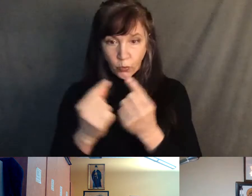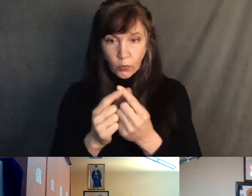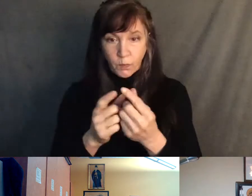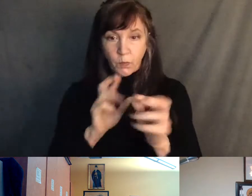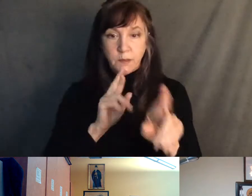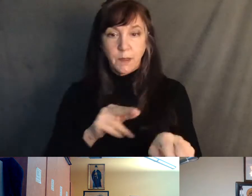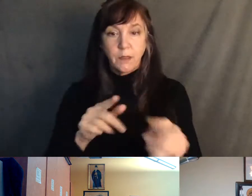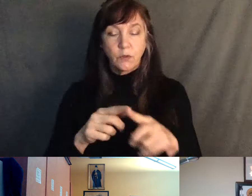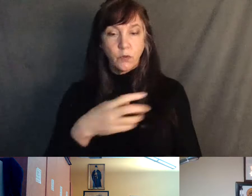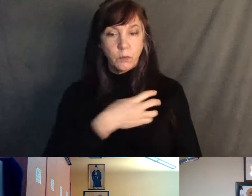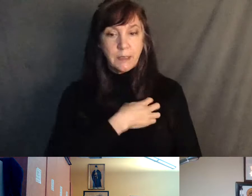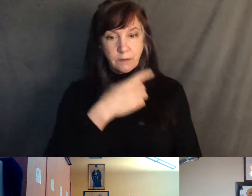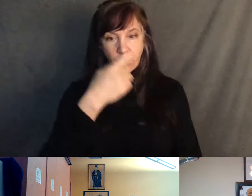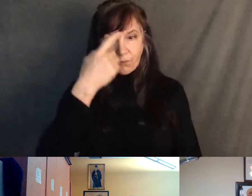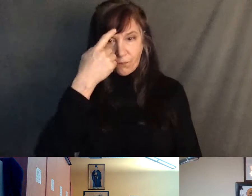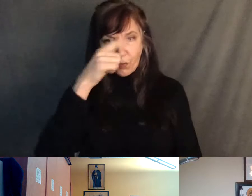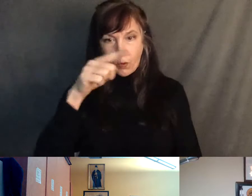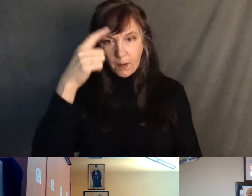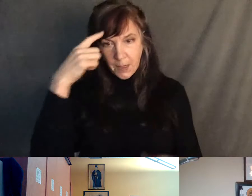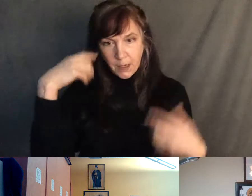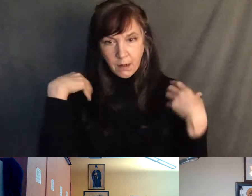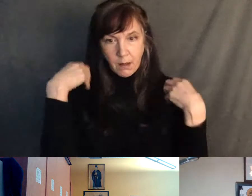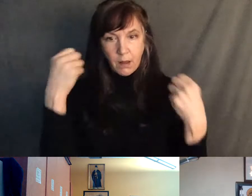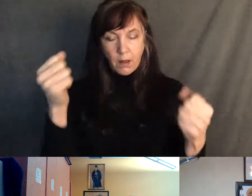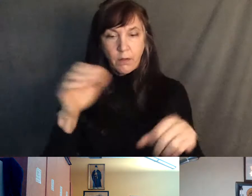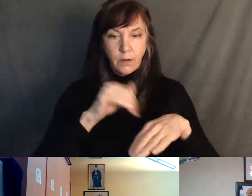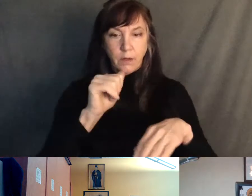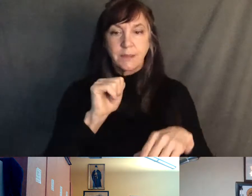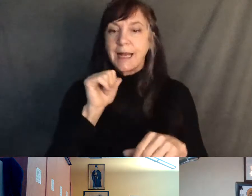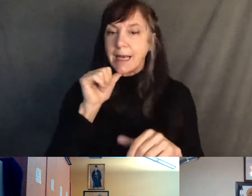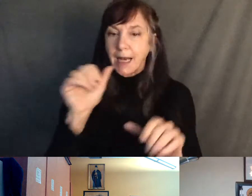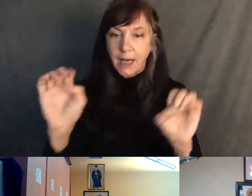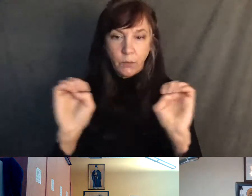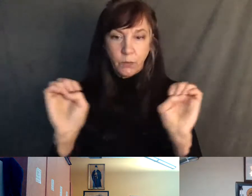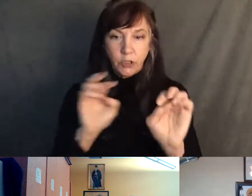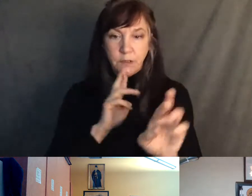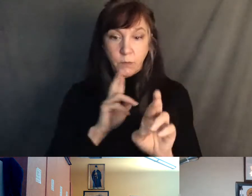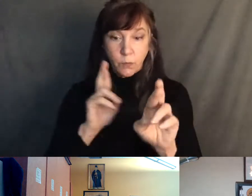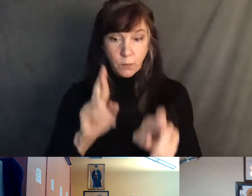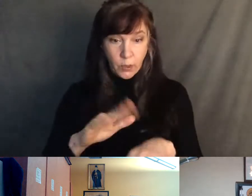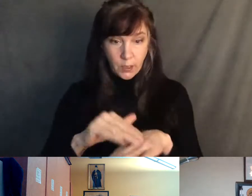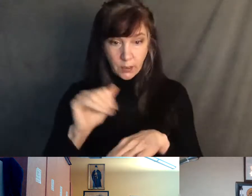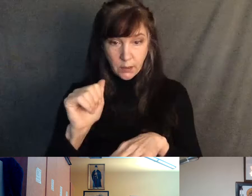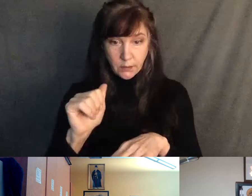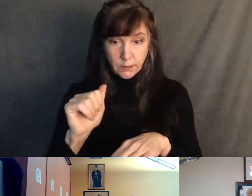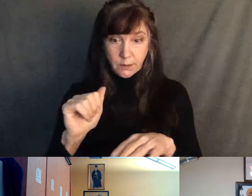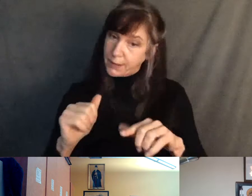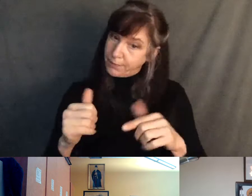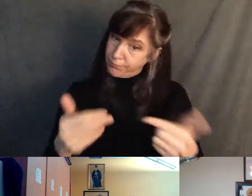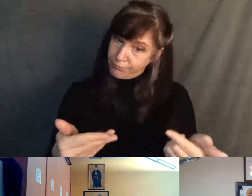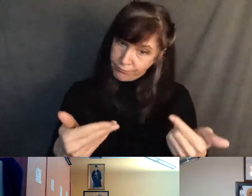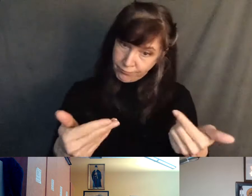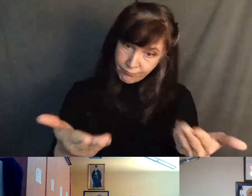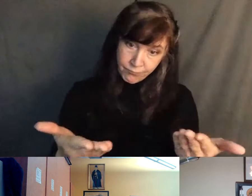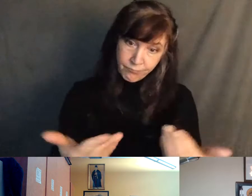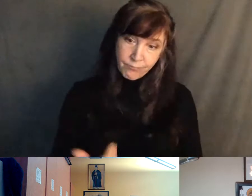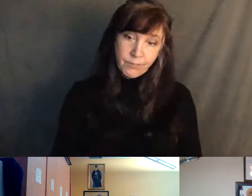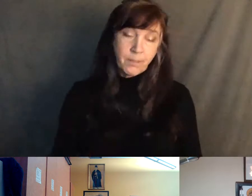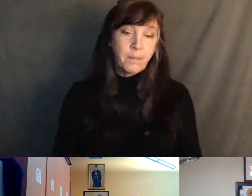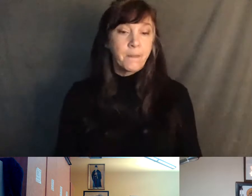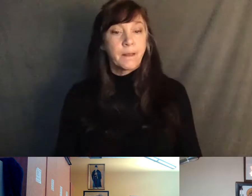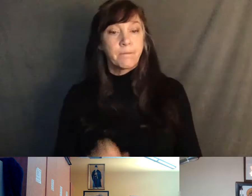for mental health calls and non-emergency reporting calls. Okay, take it away. All right, I